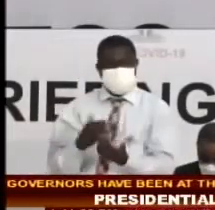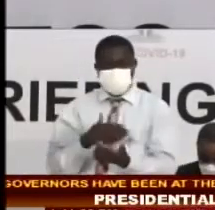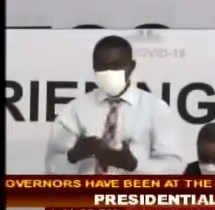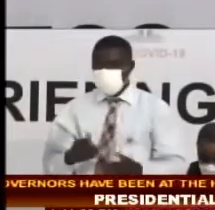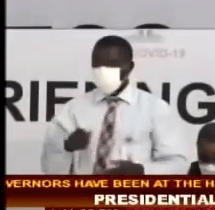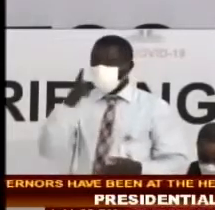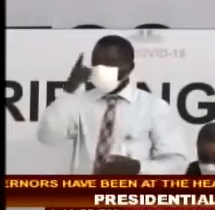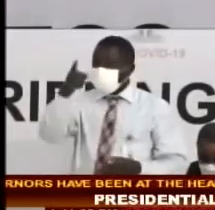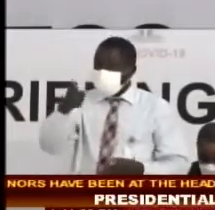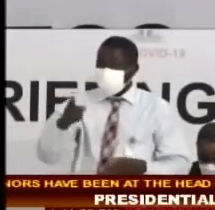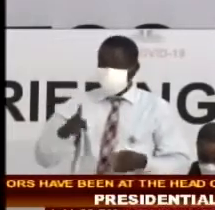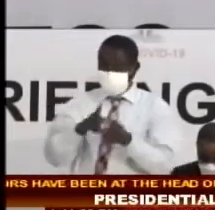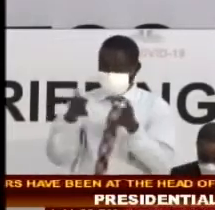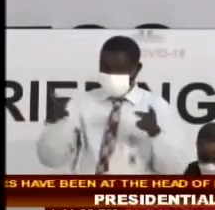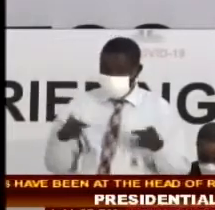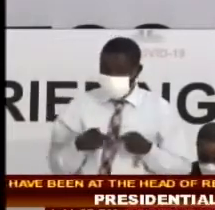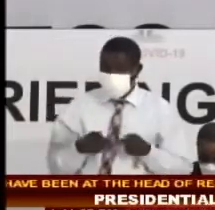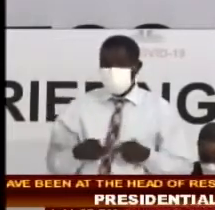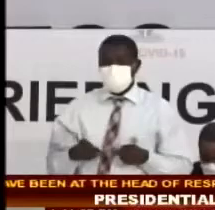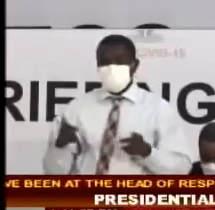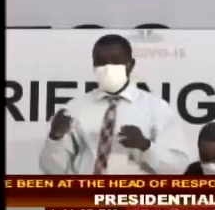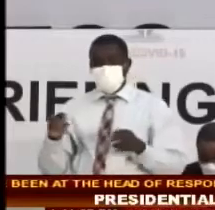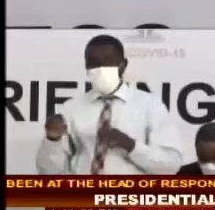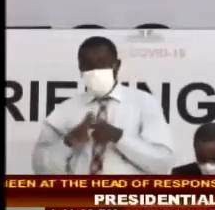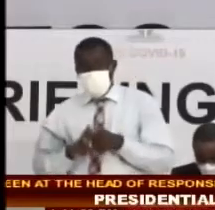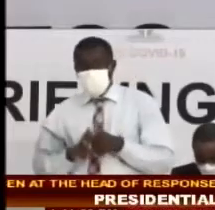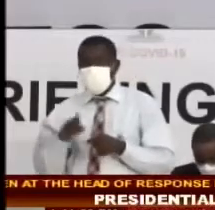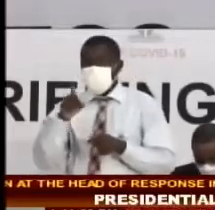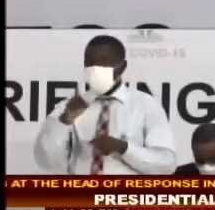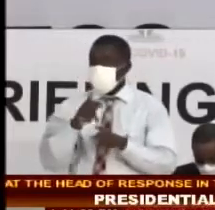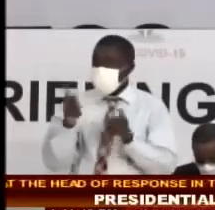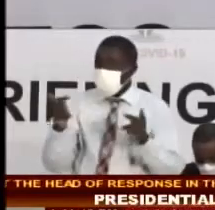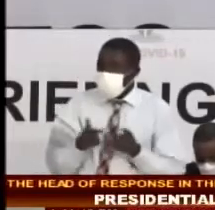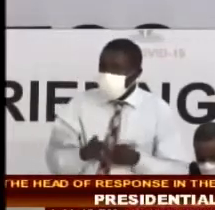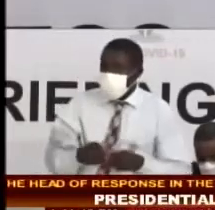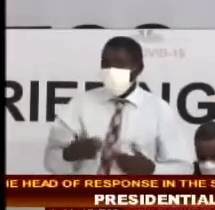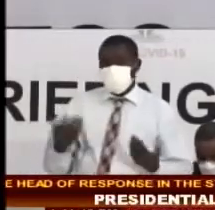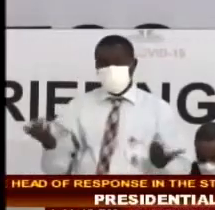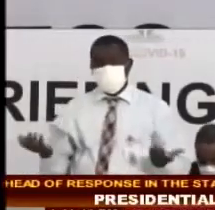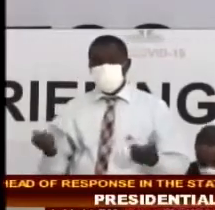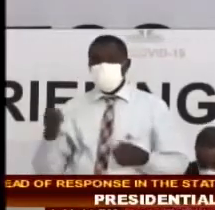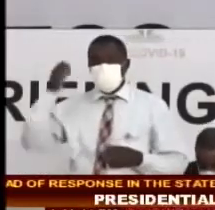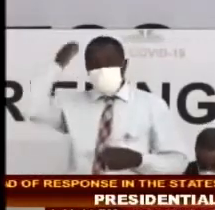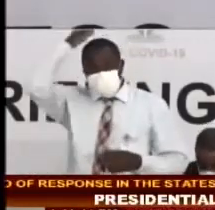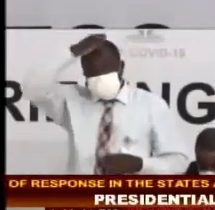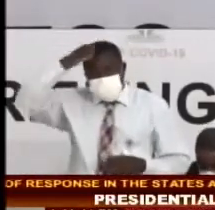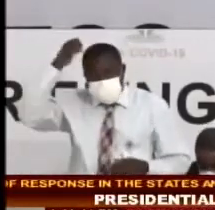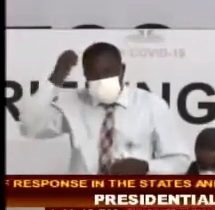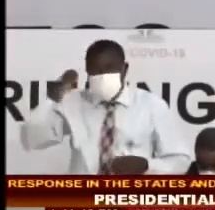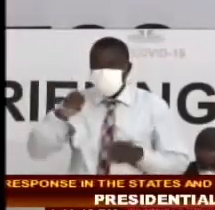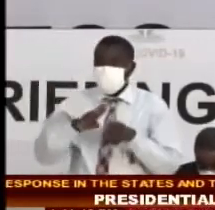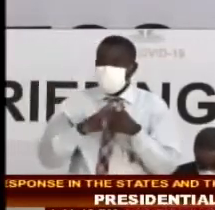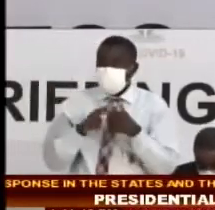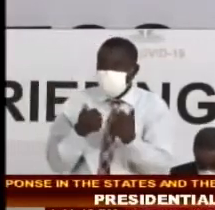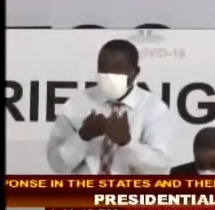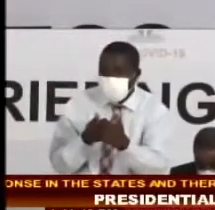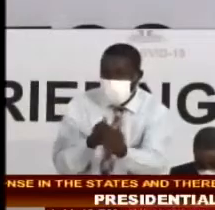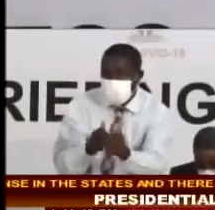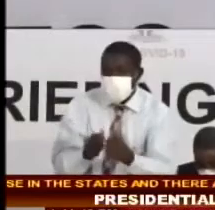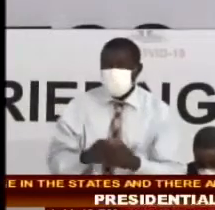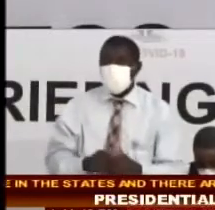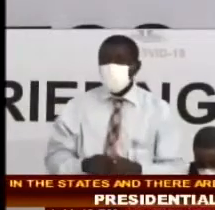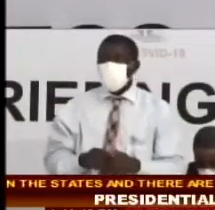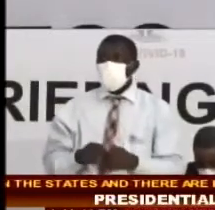mulki, ko sarki ne, ko bafade ne, ko bawa ne,